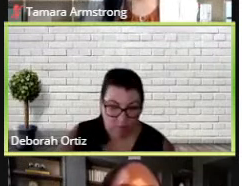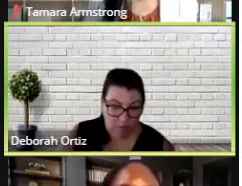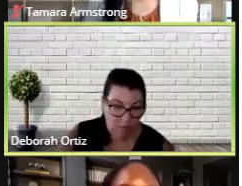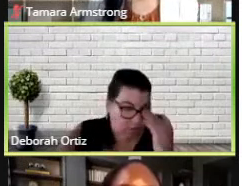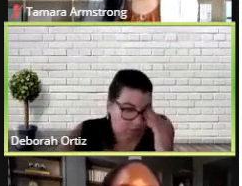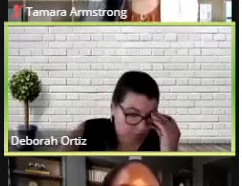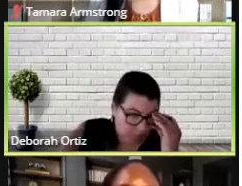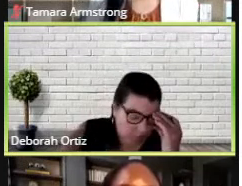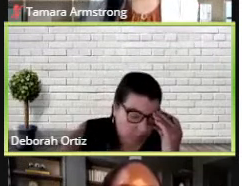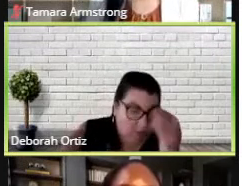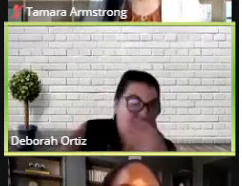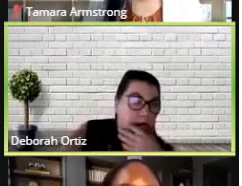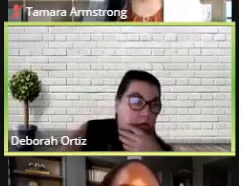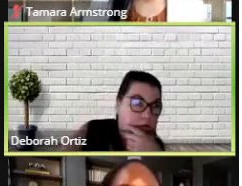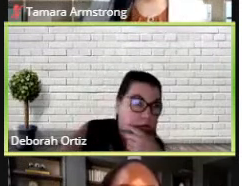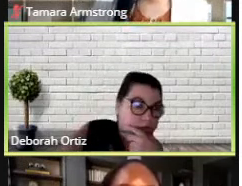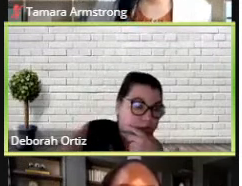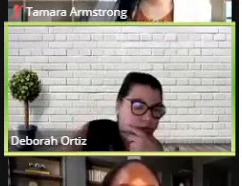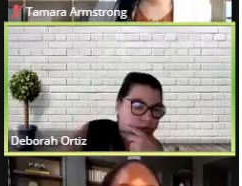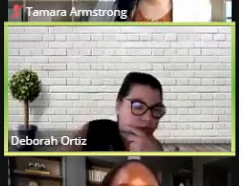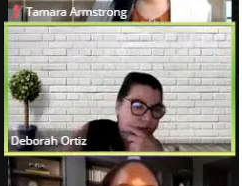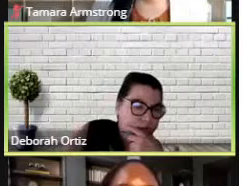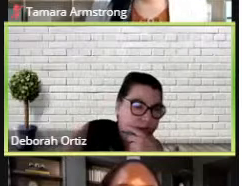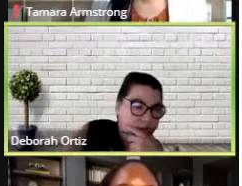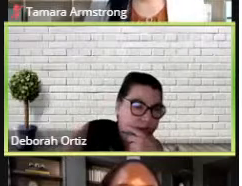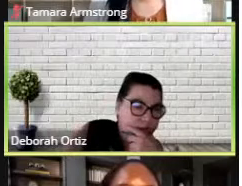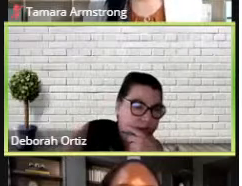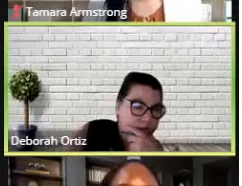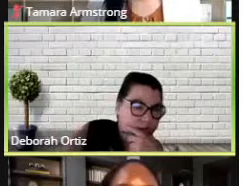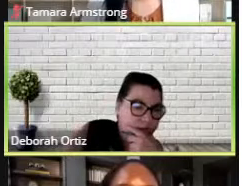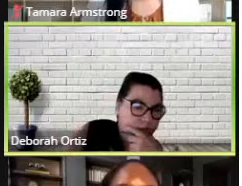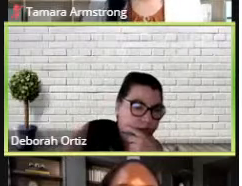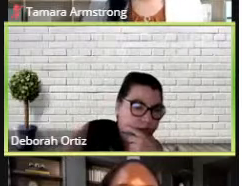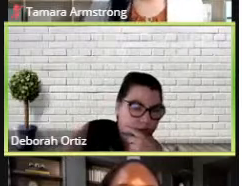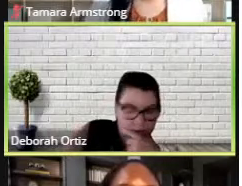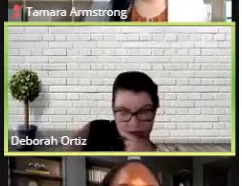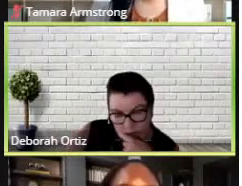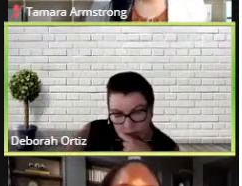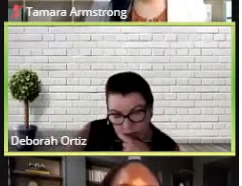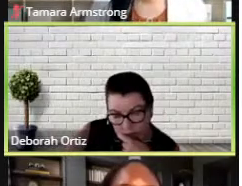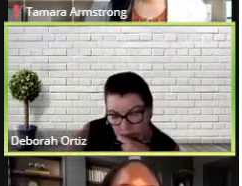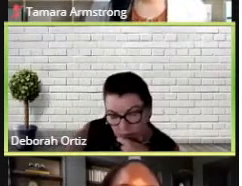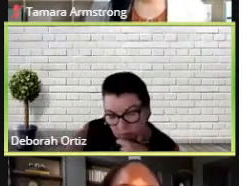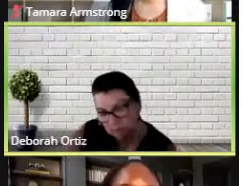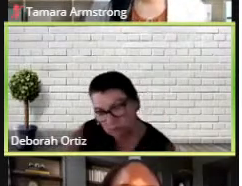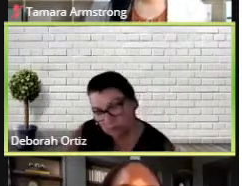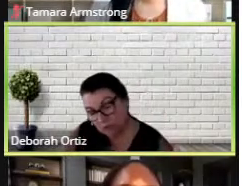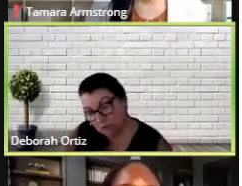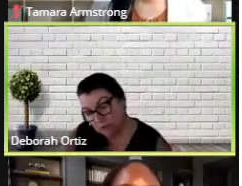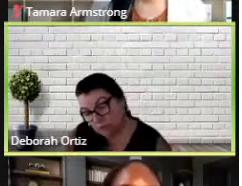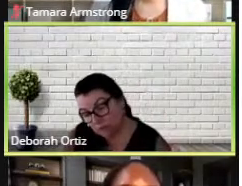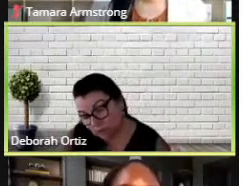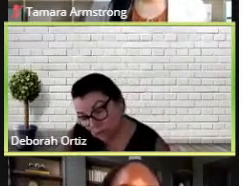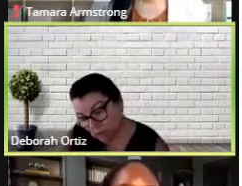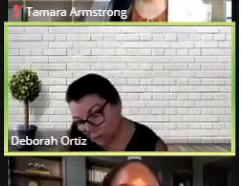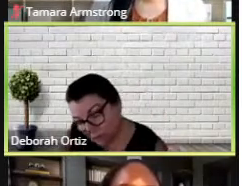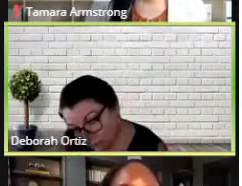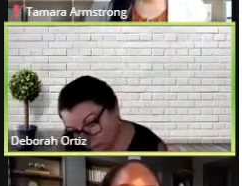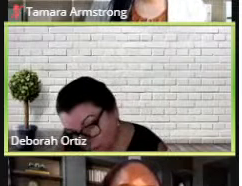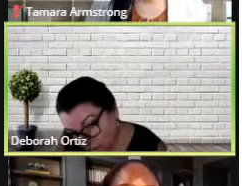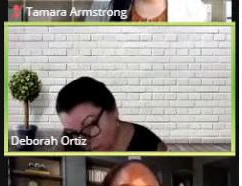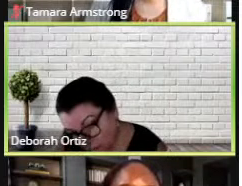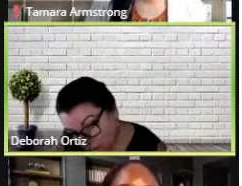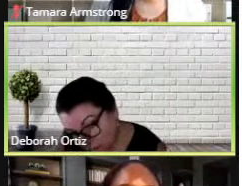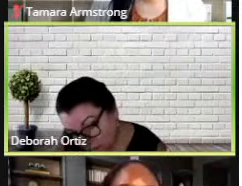the people that choose not to take the vaccine? We do live in a free country. Remember that. Where are all your studies